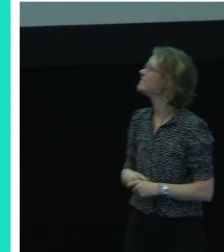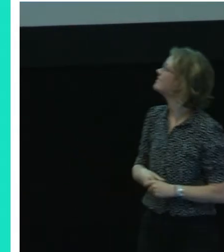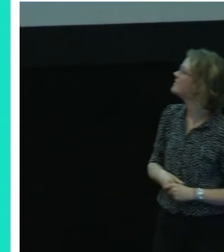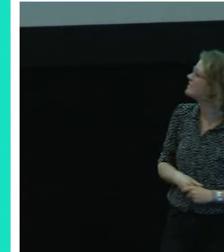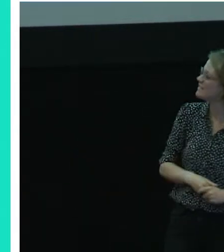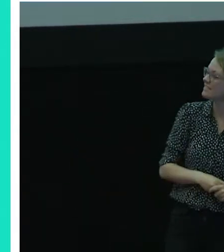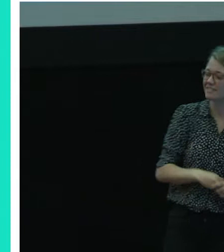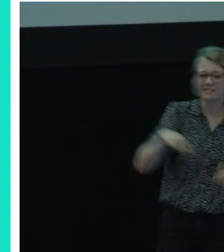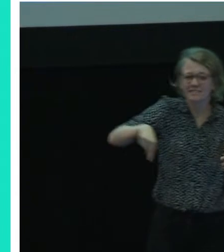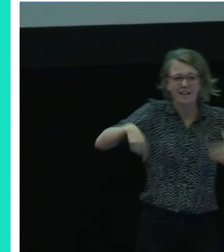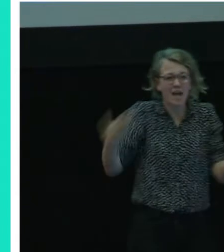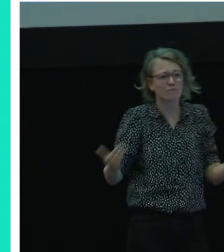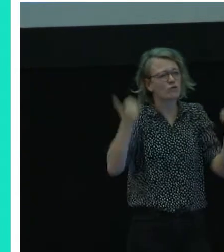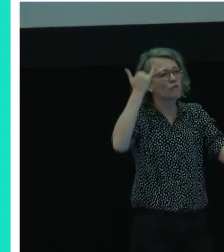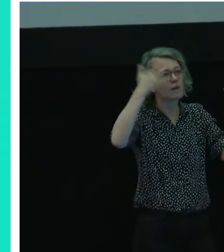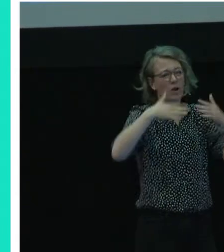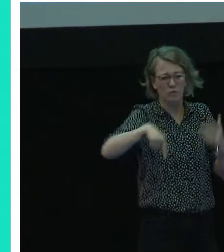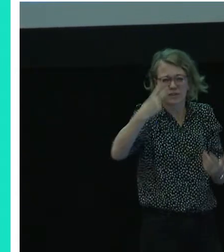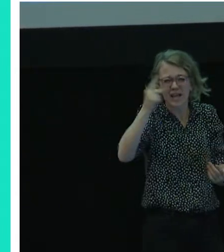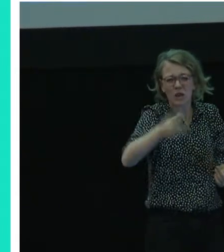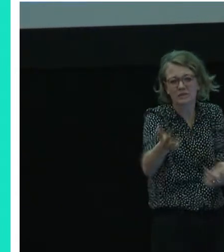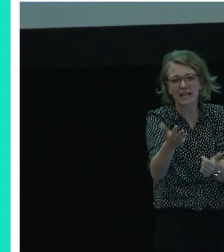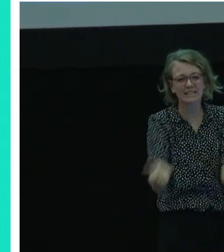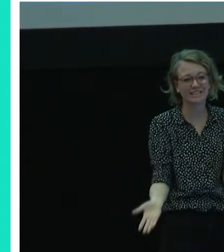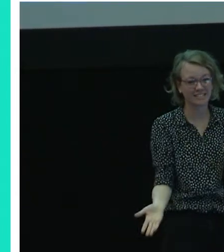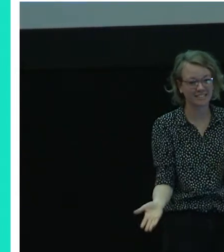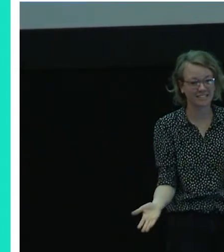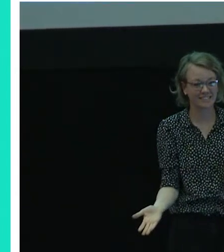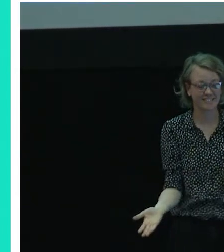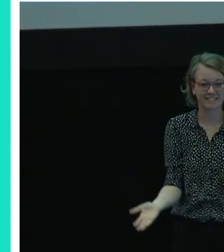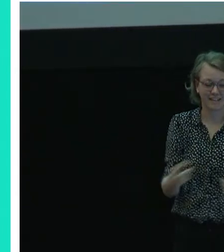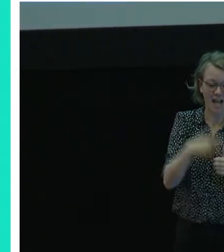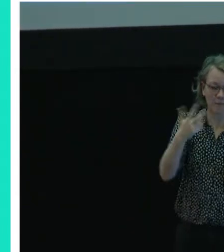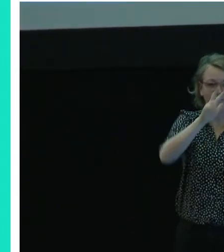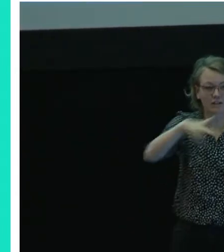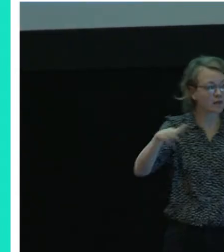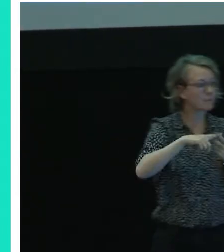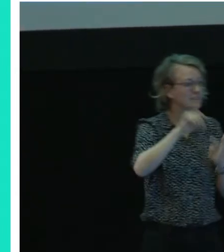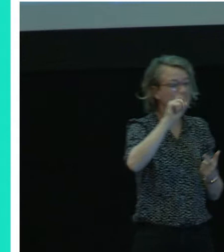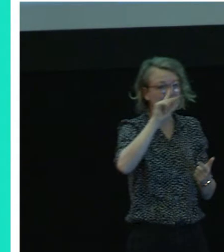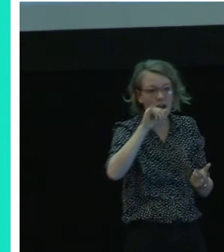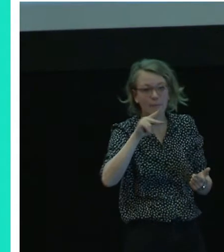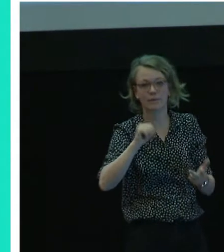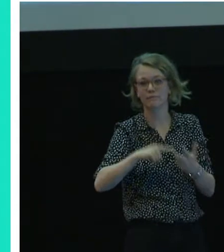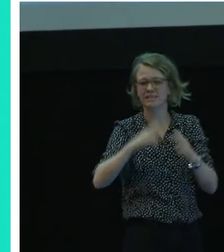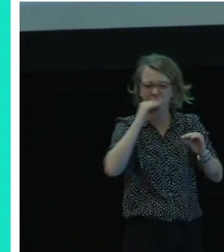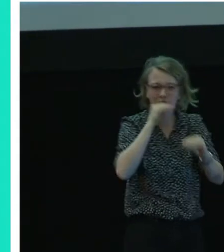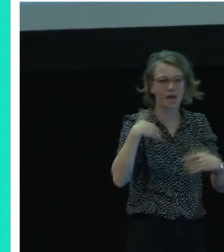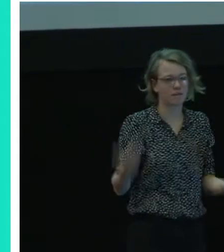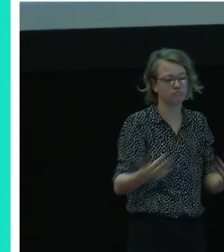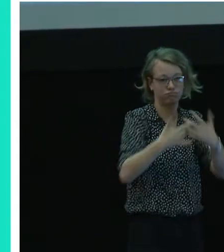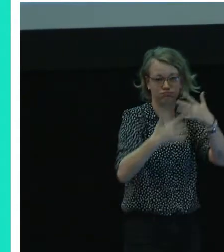only a phone number, which doesn't really work for me. There's so many other options right out there right now. So there's WhatsApp,